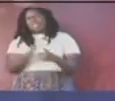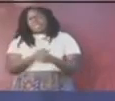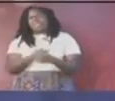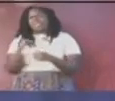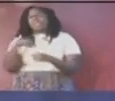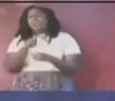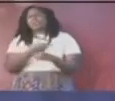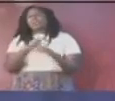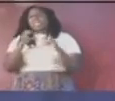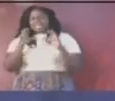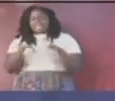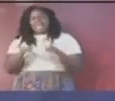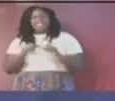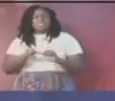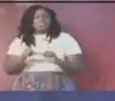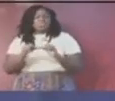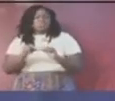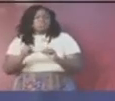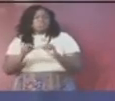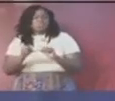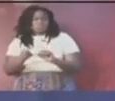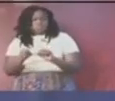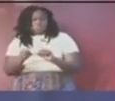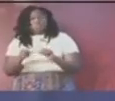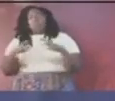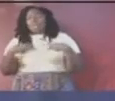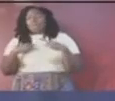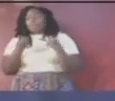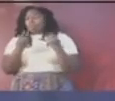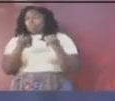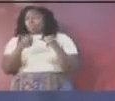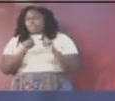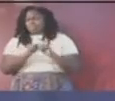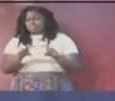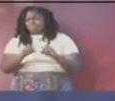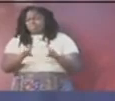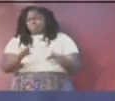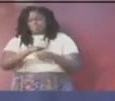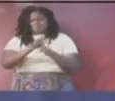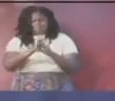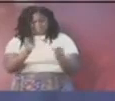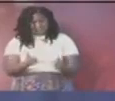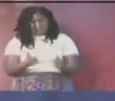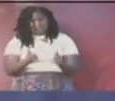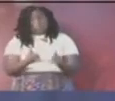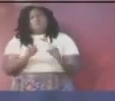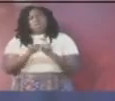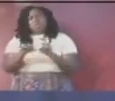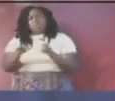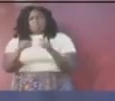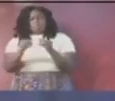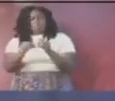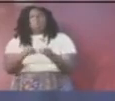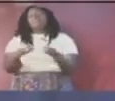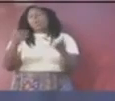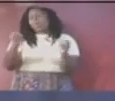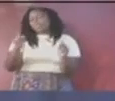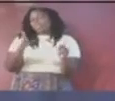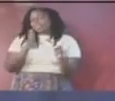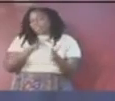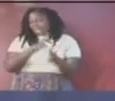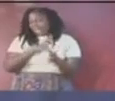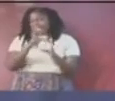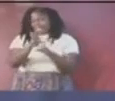collapse that you spoke about last week and over the weekend? And what contingencies are being made to not only increase the bed